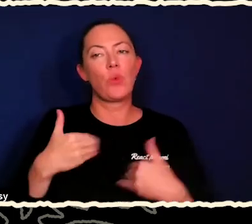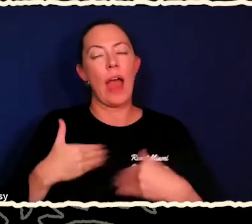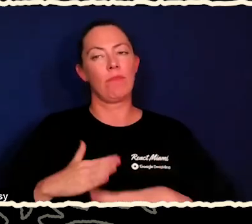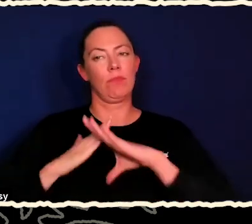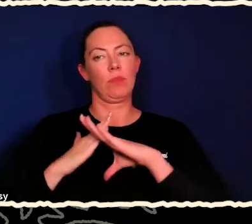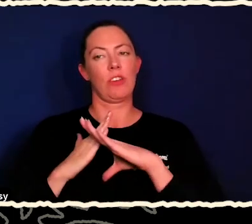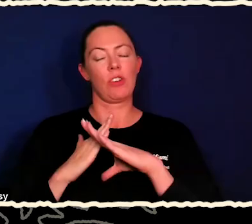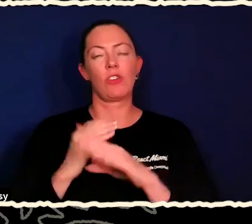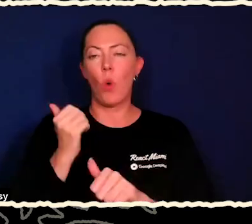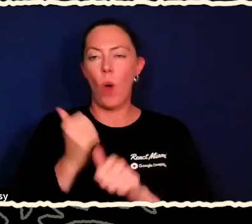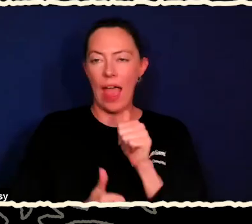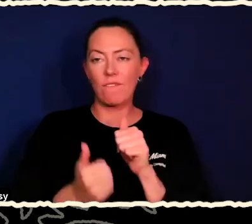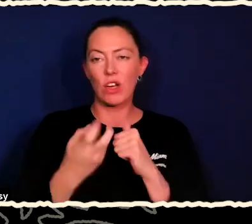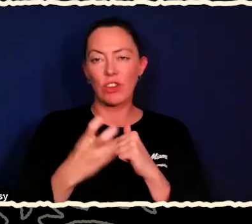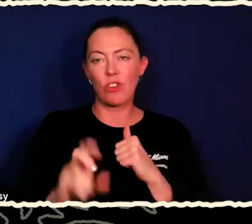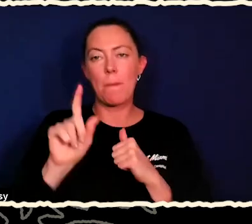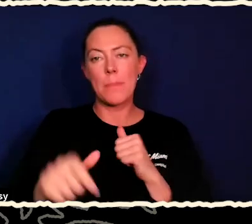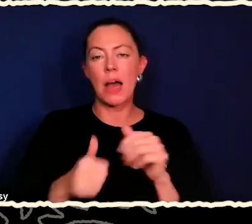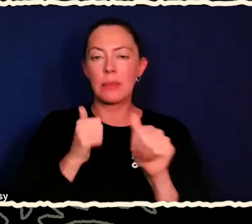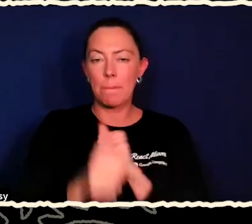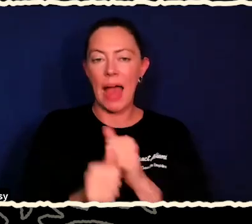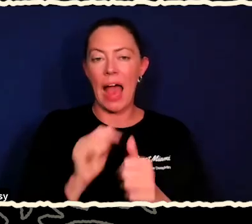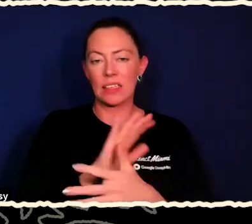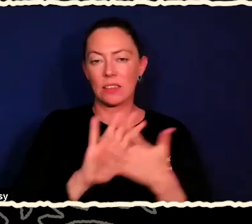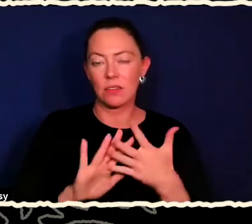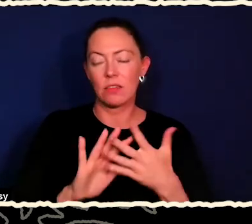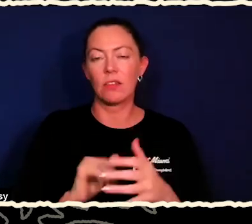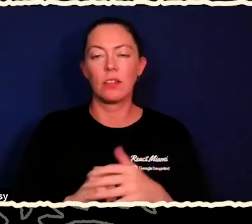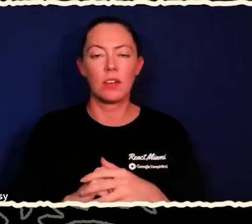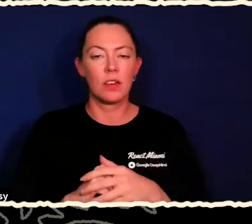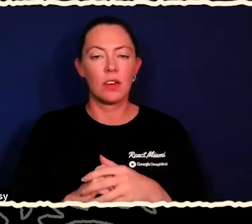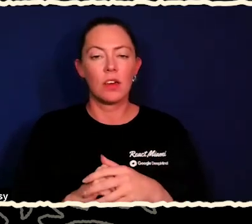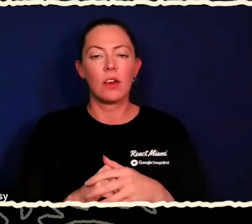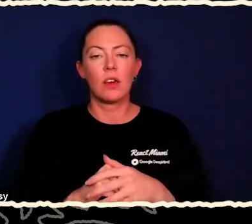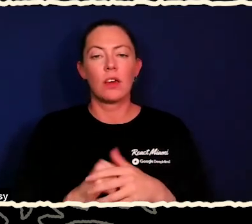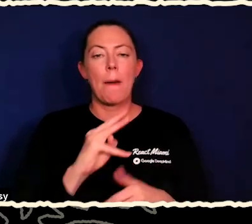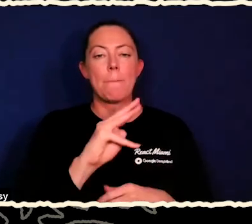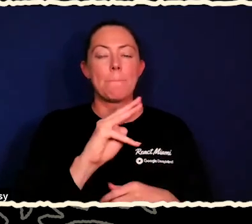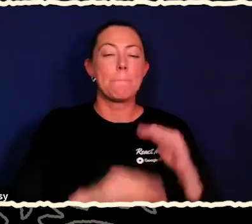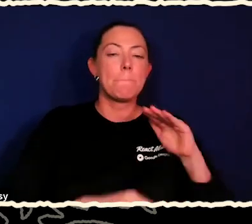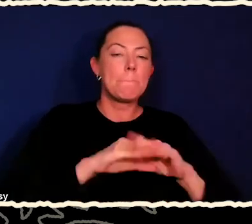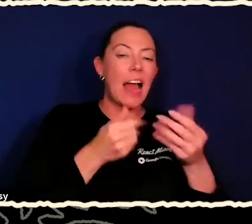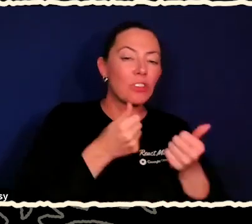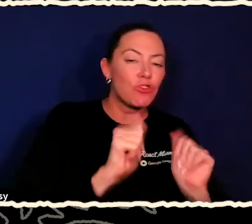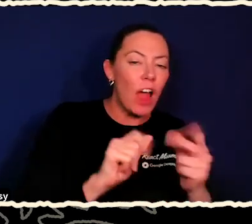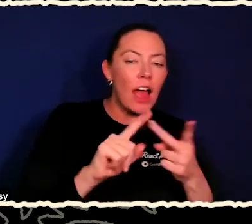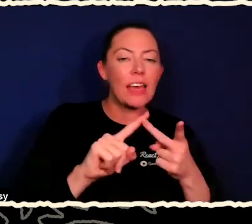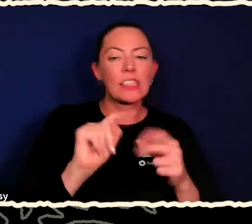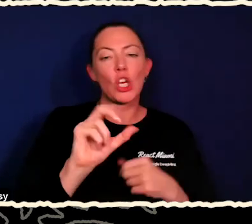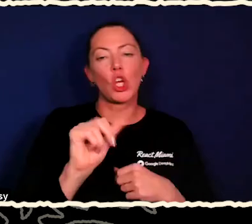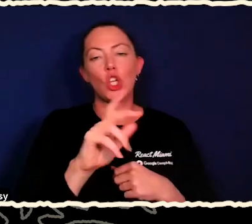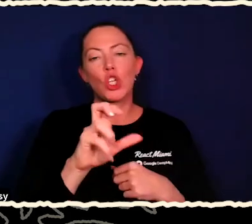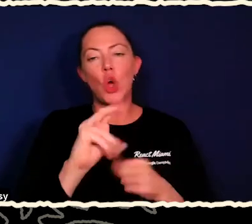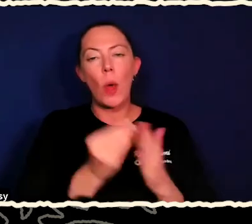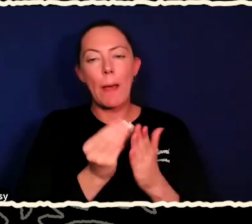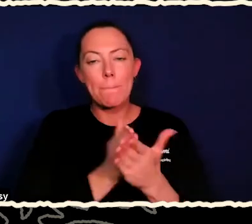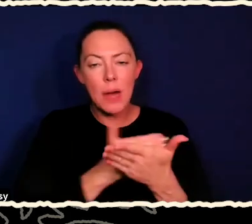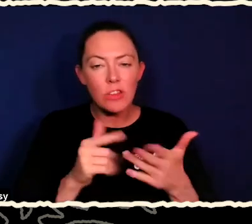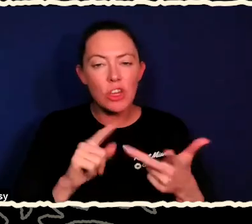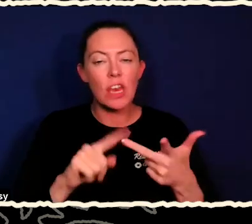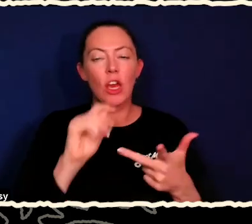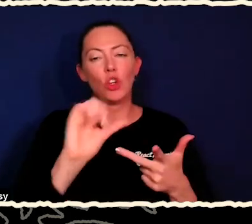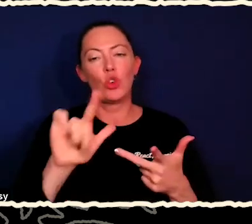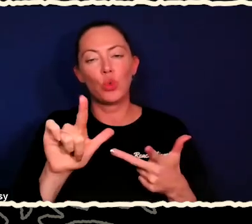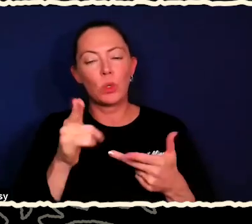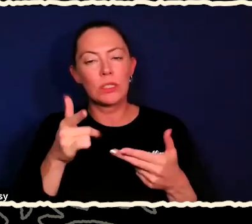needs to pass through a guard. Max tries, token budget, tool allow list, human end loop checkpoints. The agent doesn't